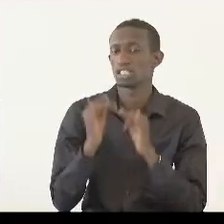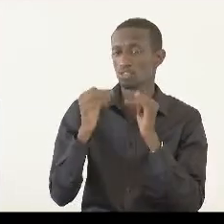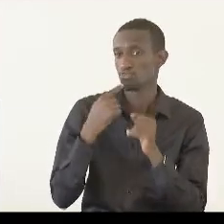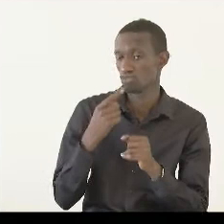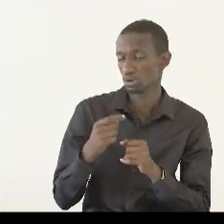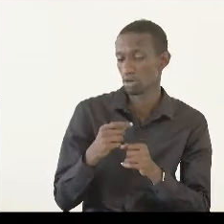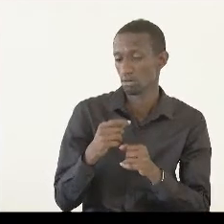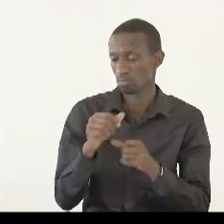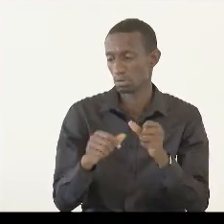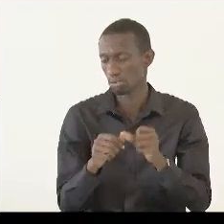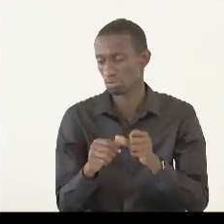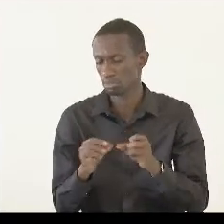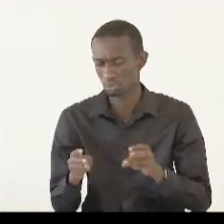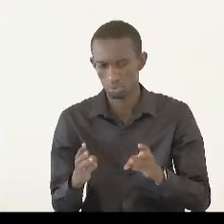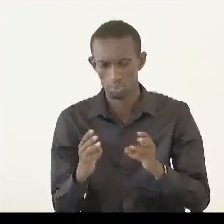the